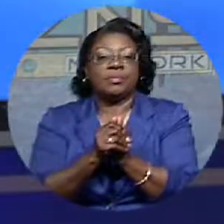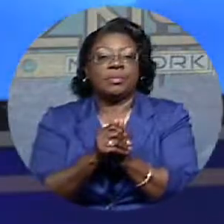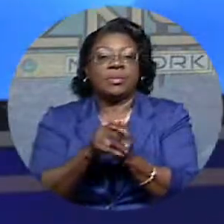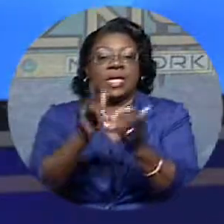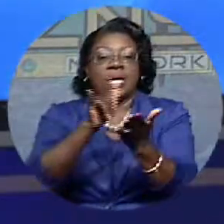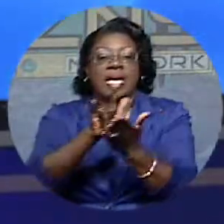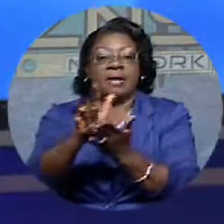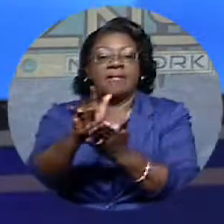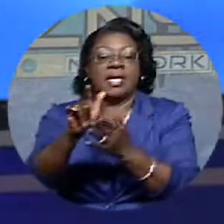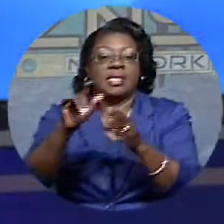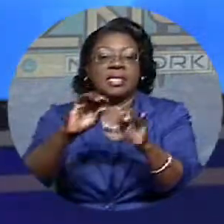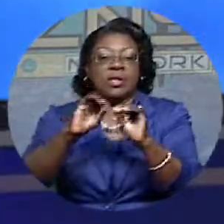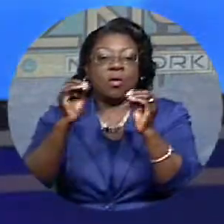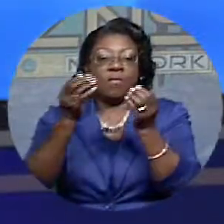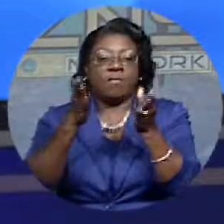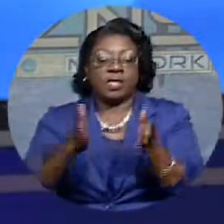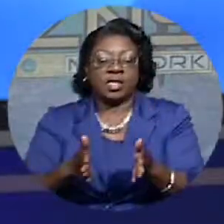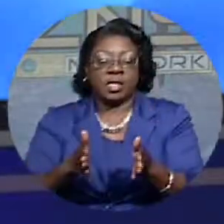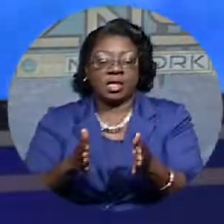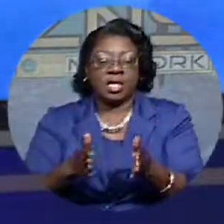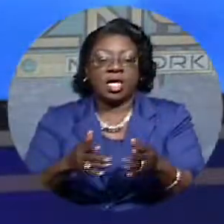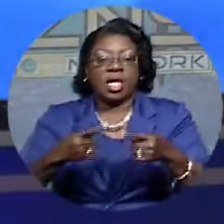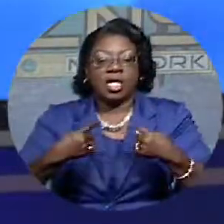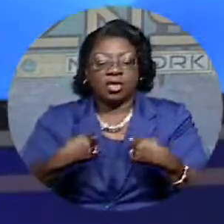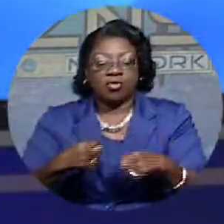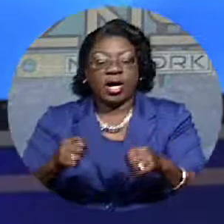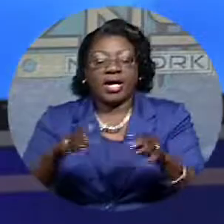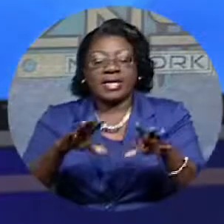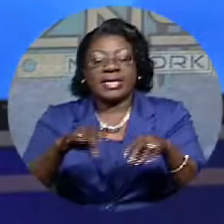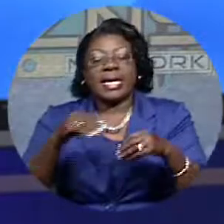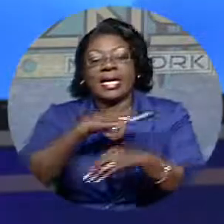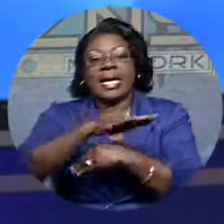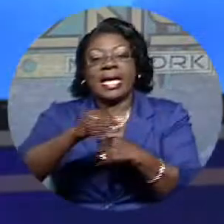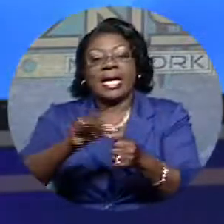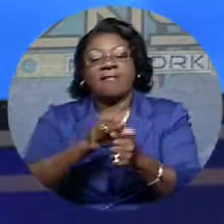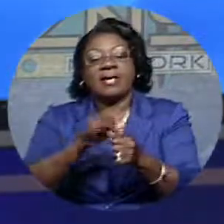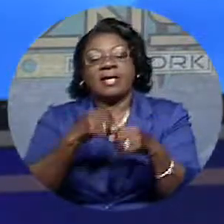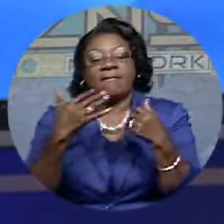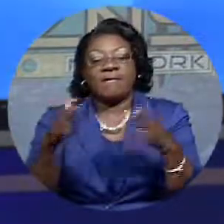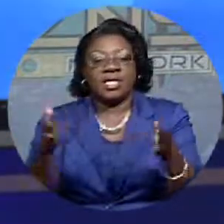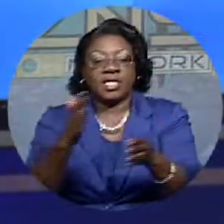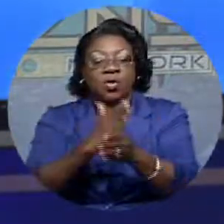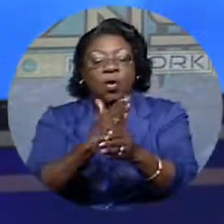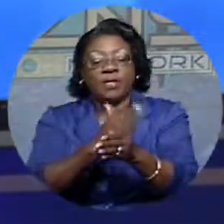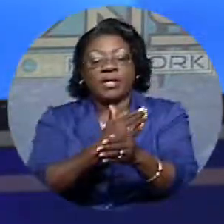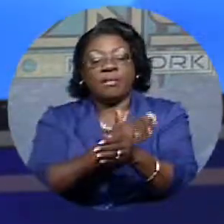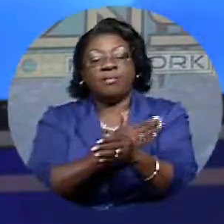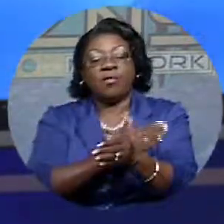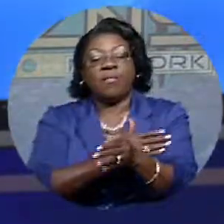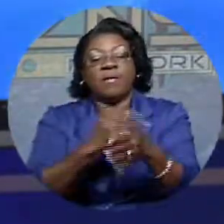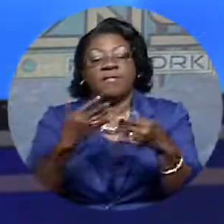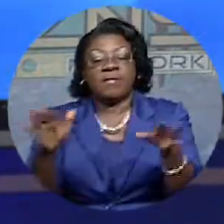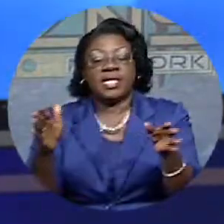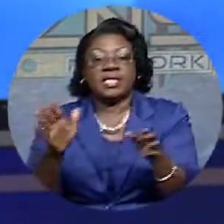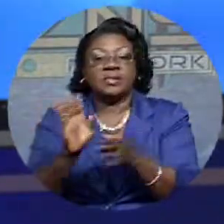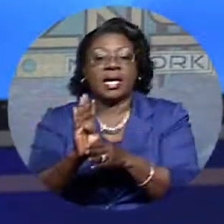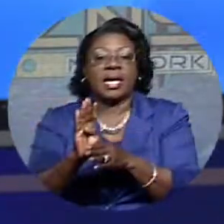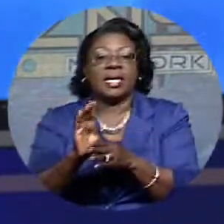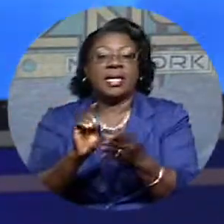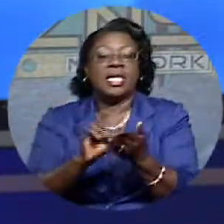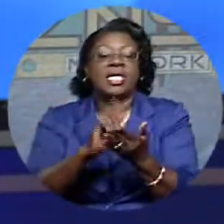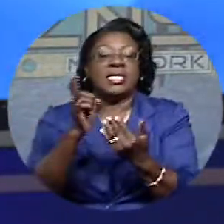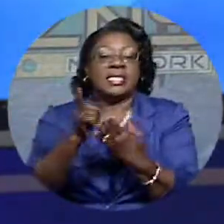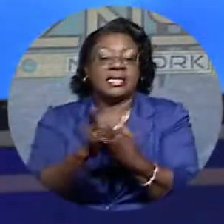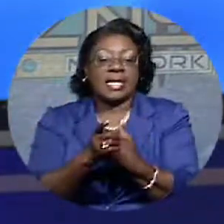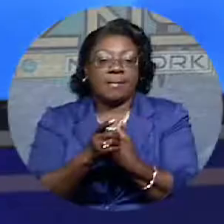Aviation officials are racing toward a November deadline to comply with global standards of the International Civil Aviation Organization.